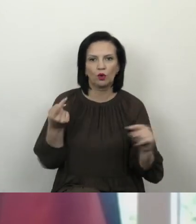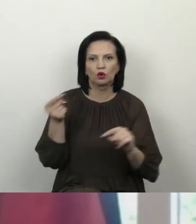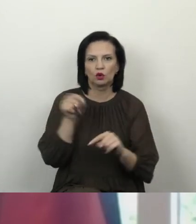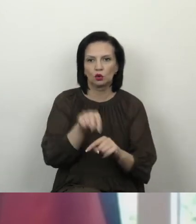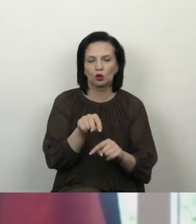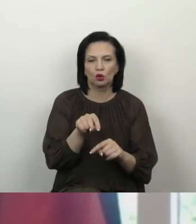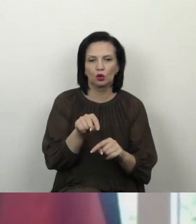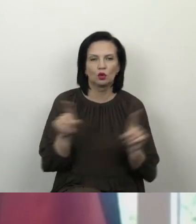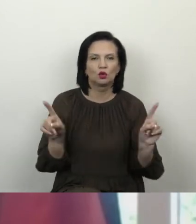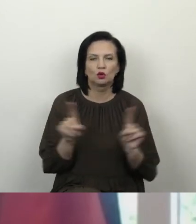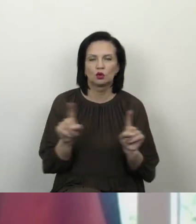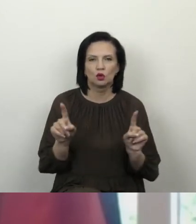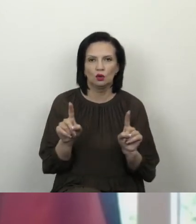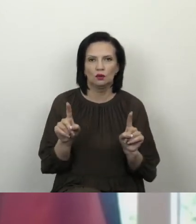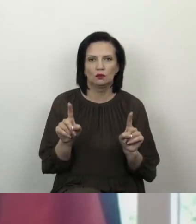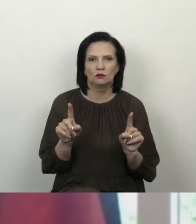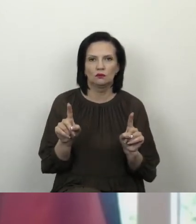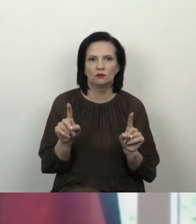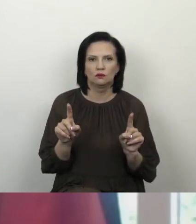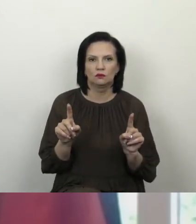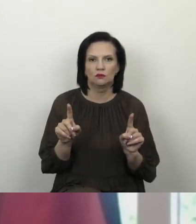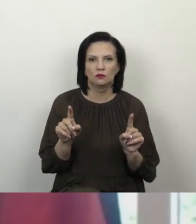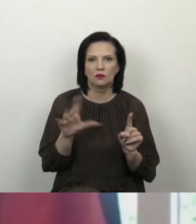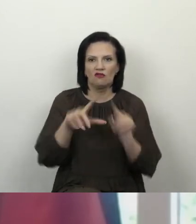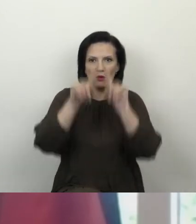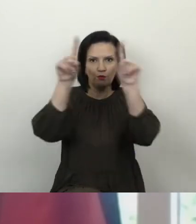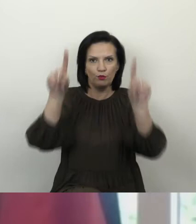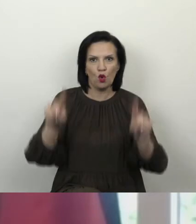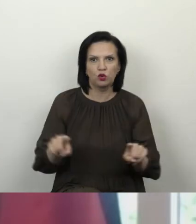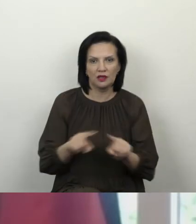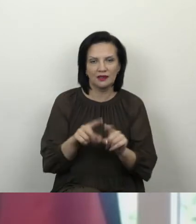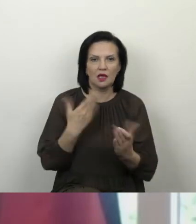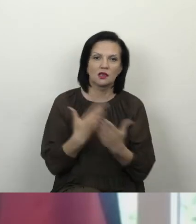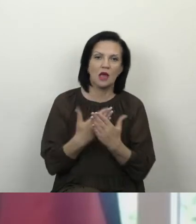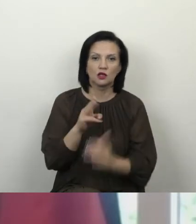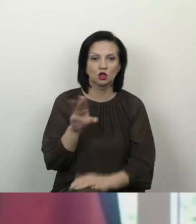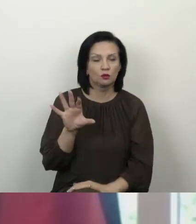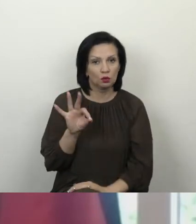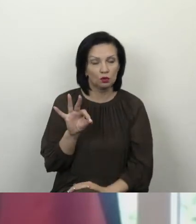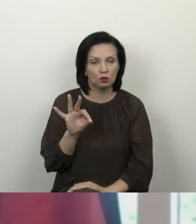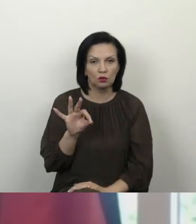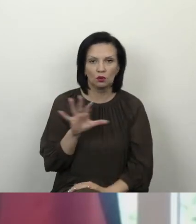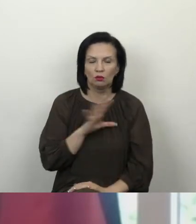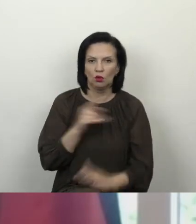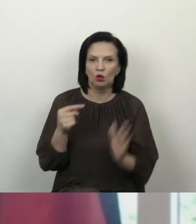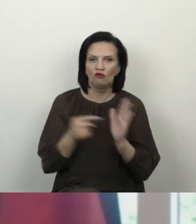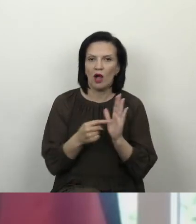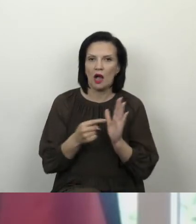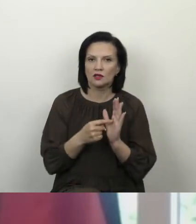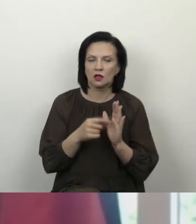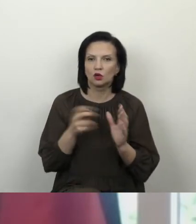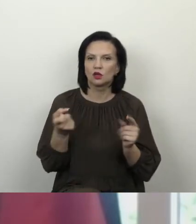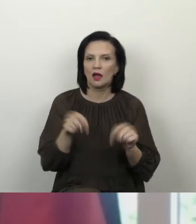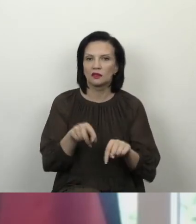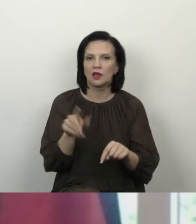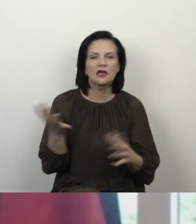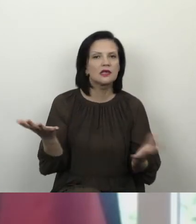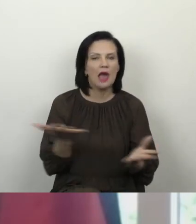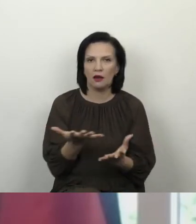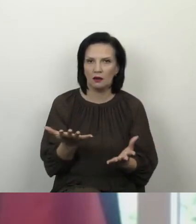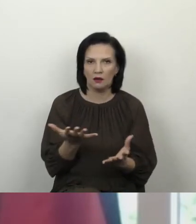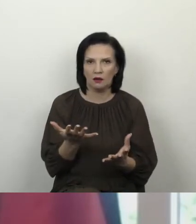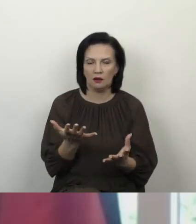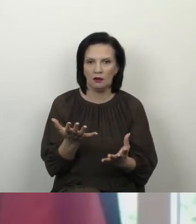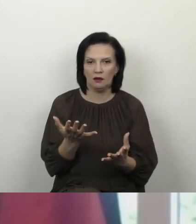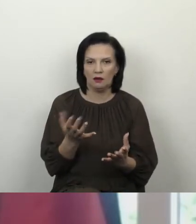was supposed to indicate to the voter the column in which the cross was to be made, extended into the field assigned